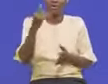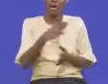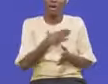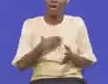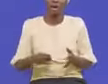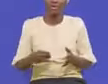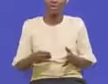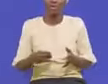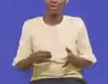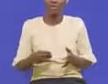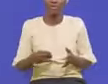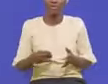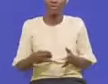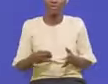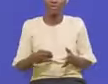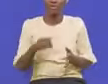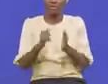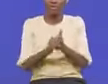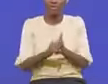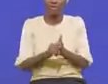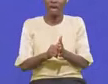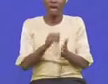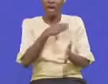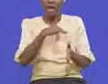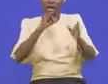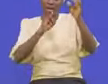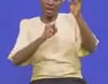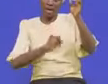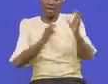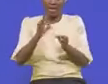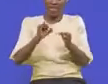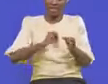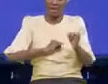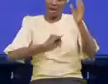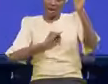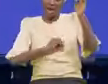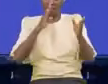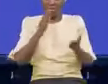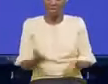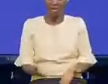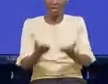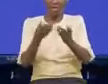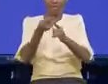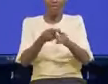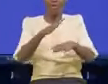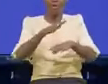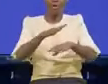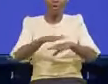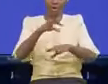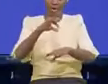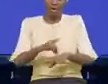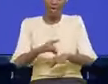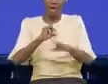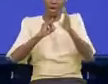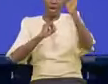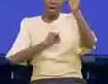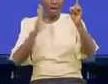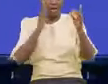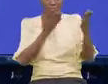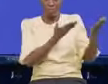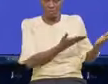And I, if I be lifted up from the earth, will draw all men unto me. Eye nye